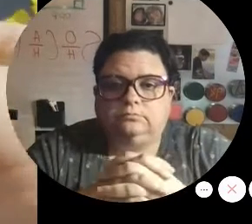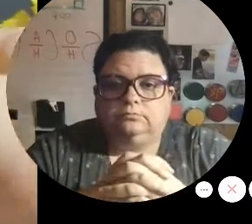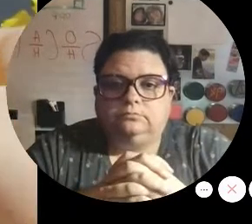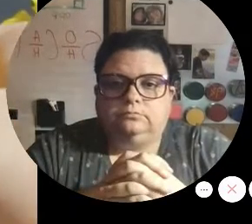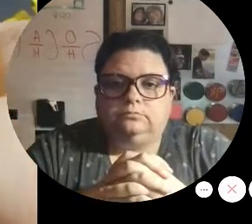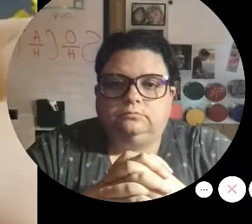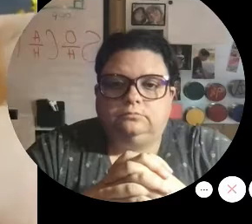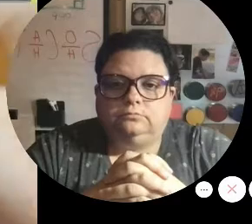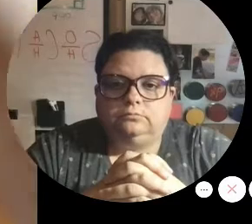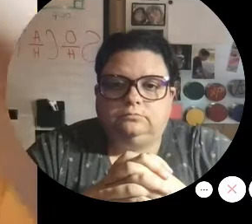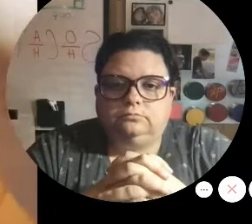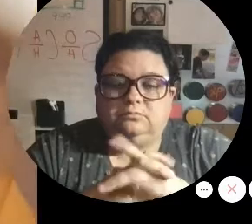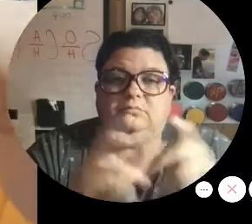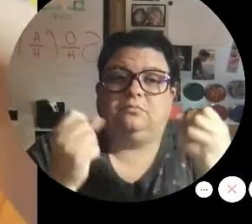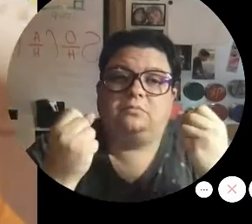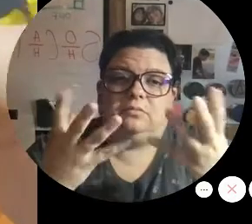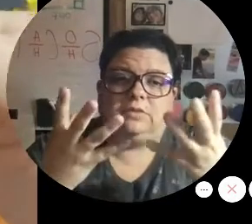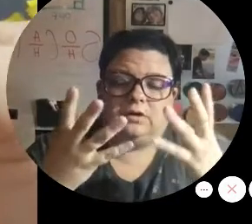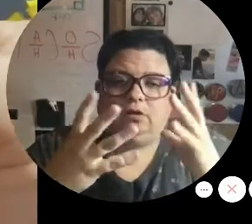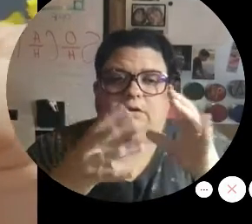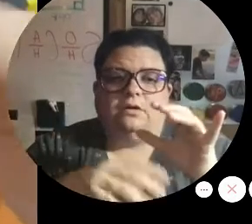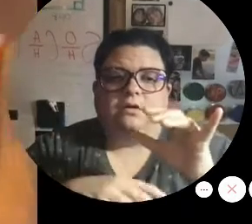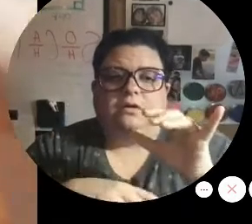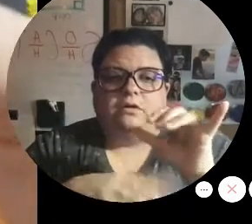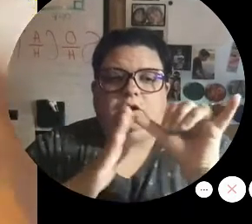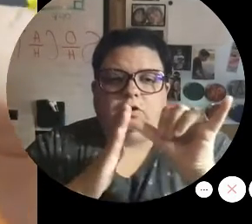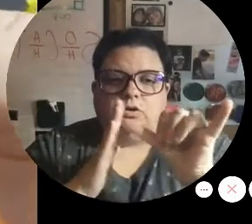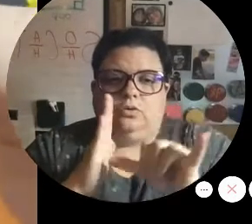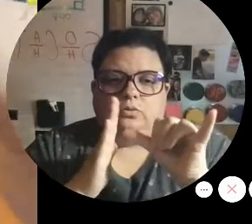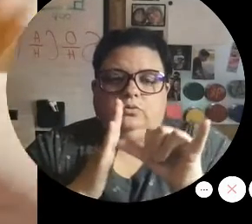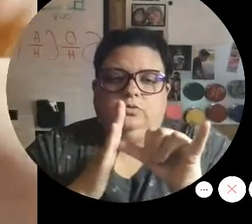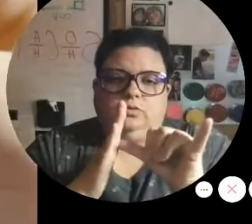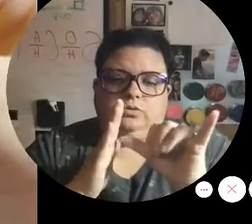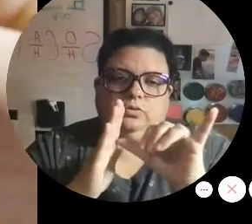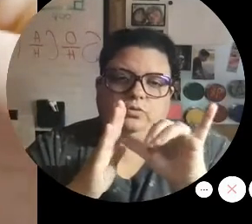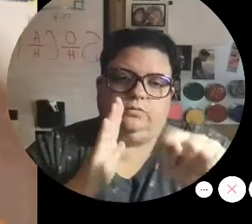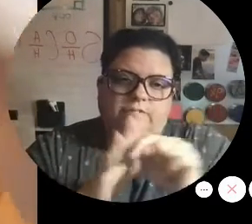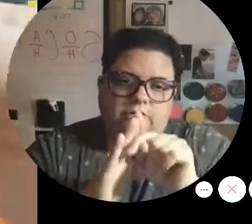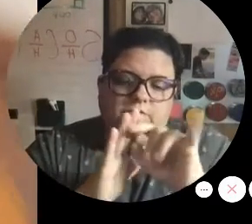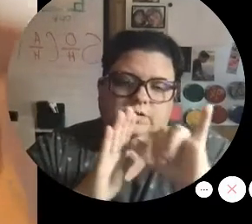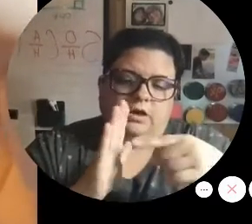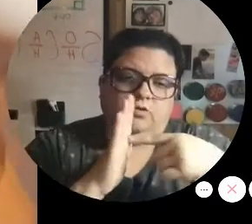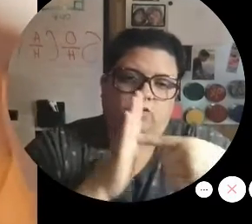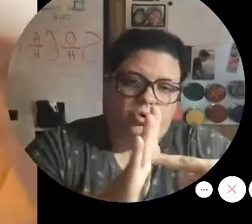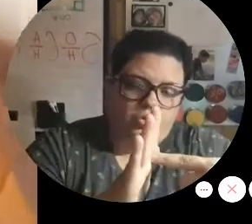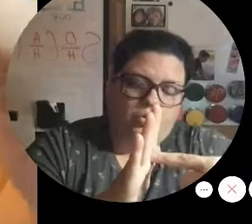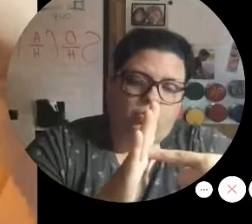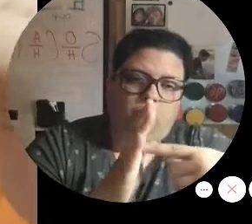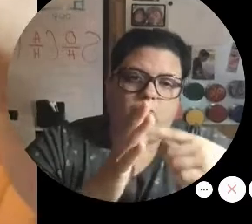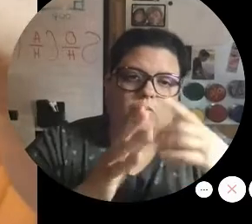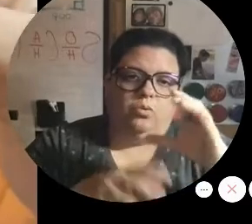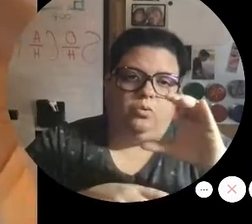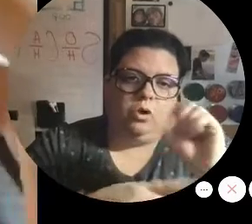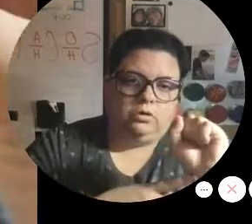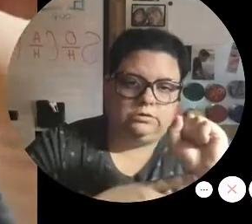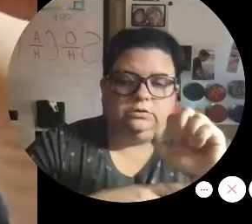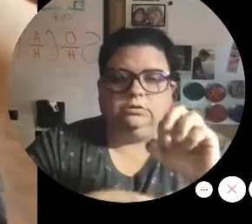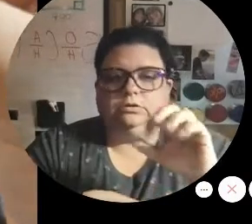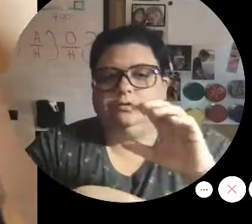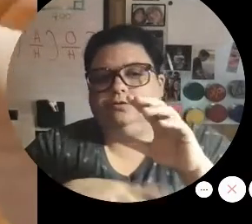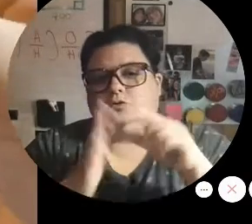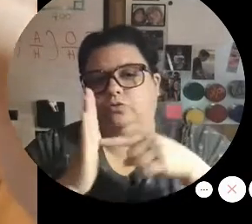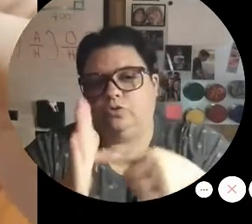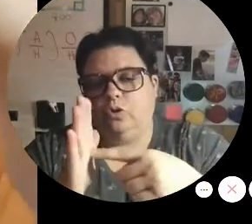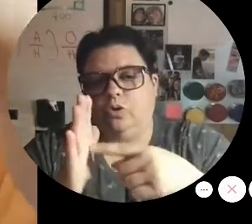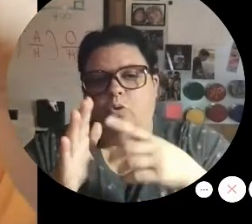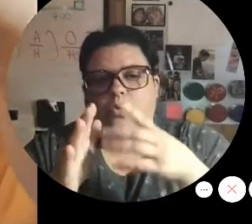There are a lot of YouTube videos that show cross sections and show cutting. So if you're having trouble visualizing it,